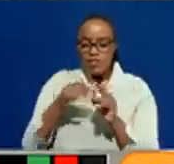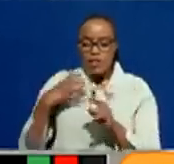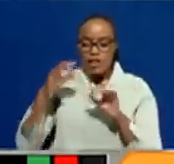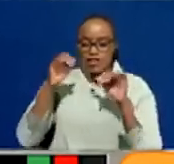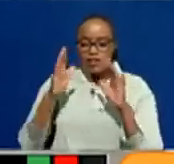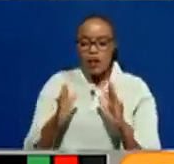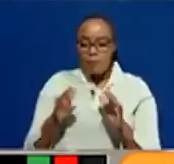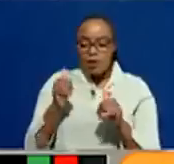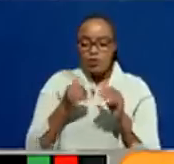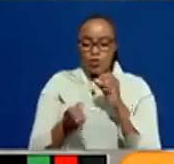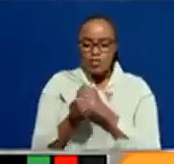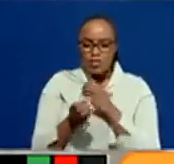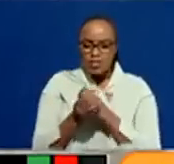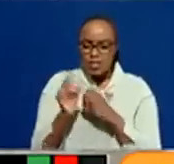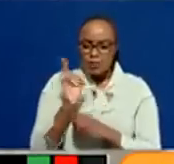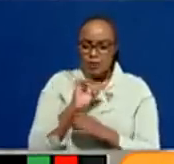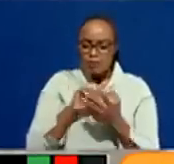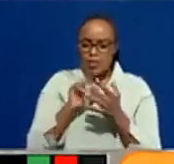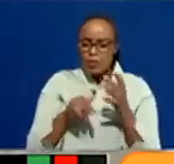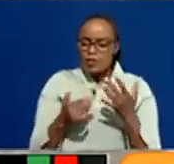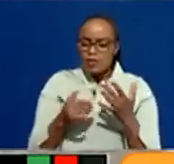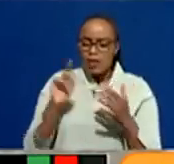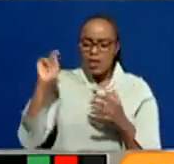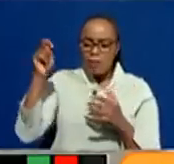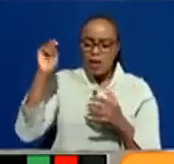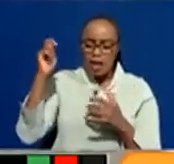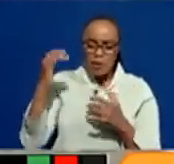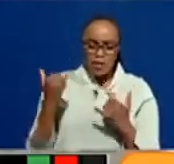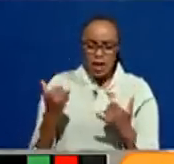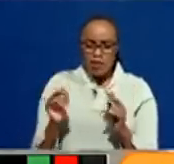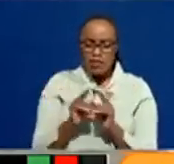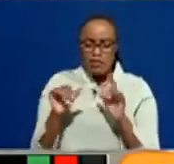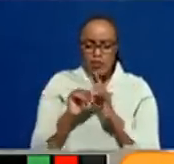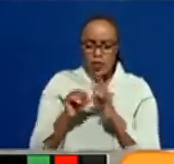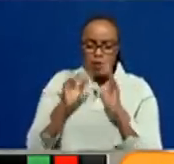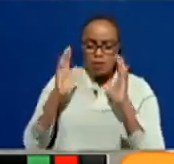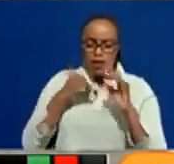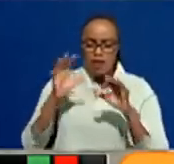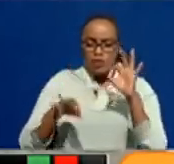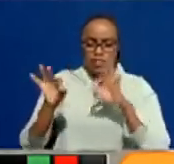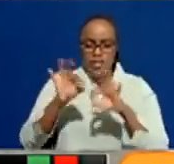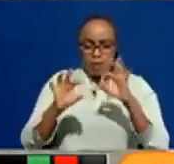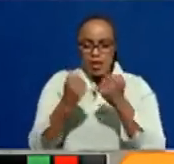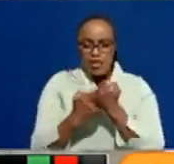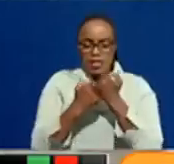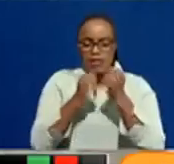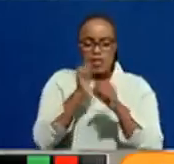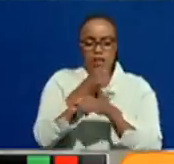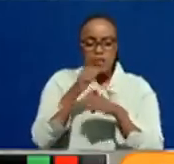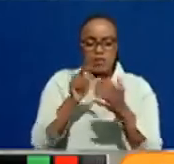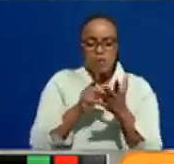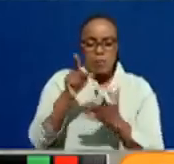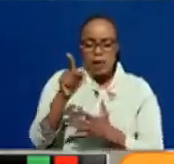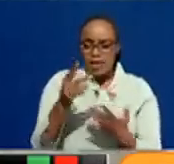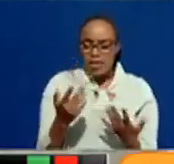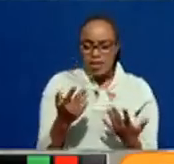price that was prescribed by government. So, and Malawi now is in serious problems with fertilizer subsidy. They can't afford it. At some